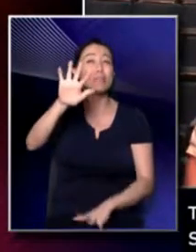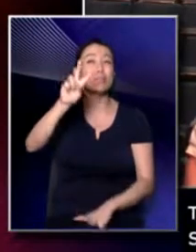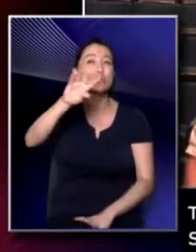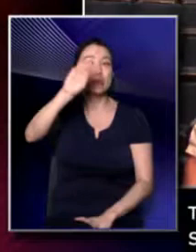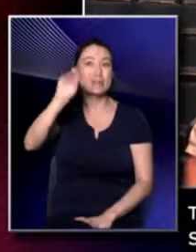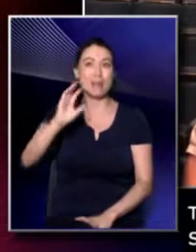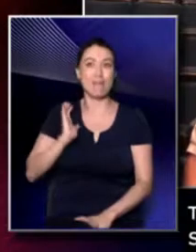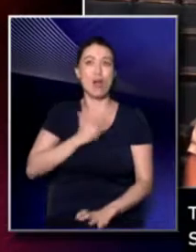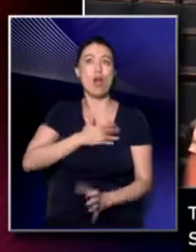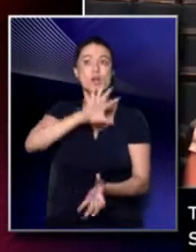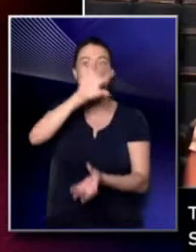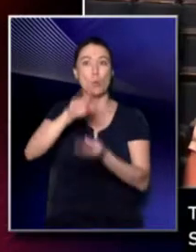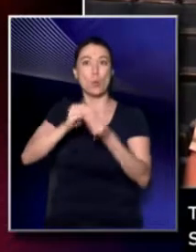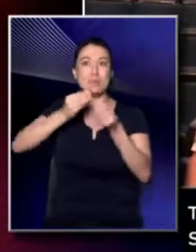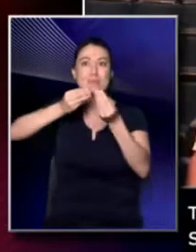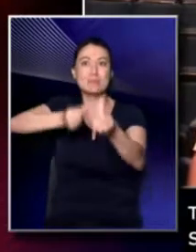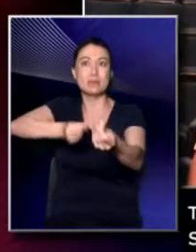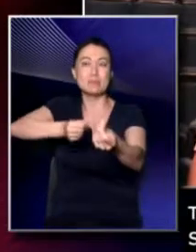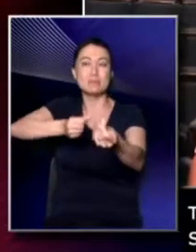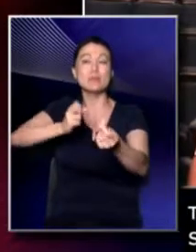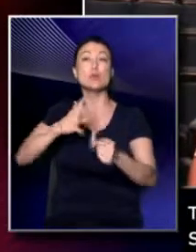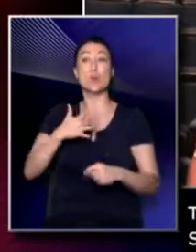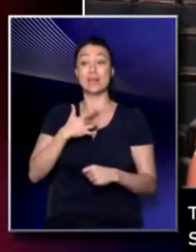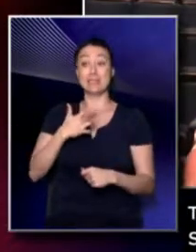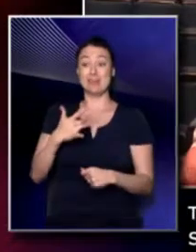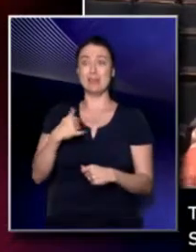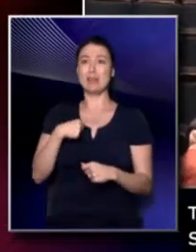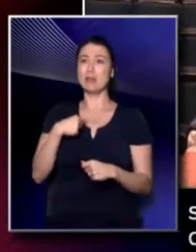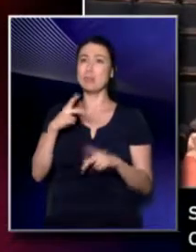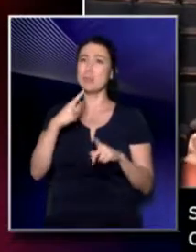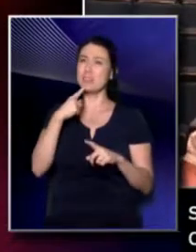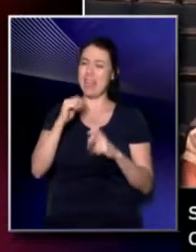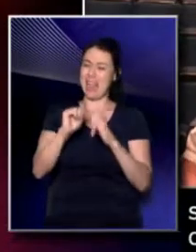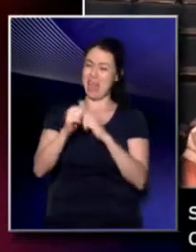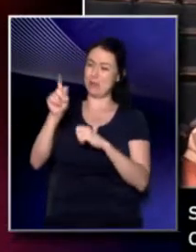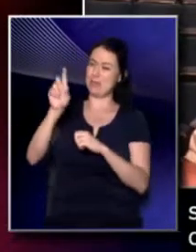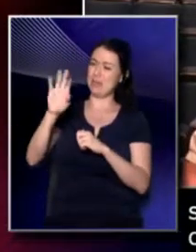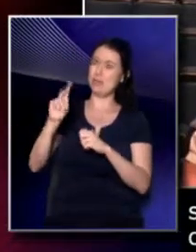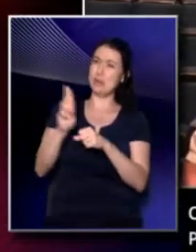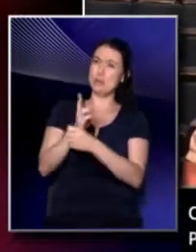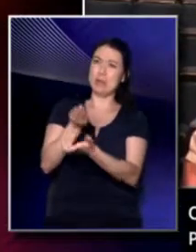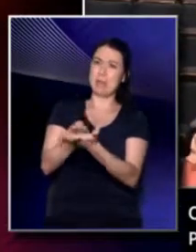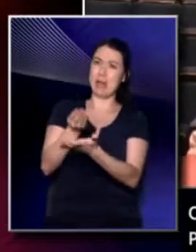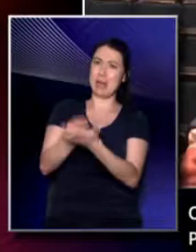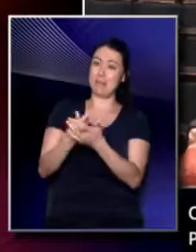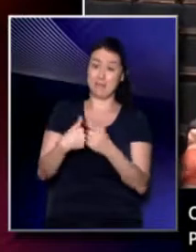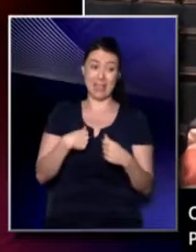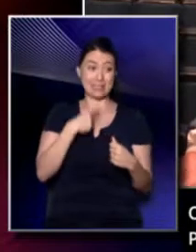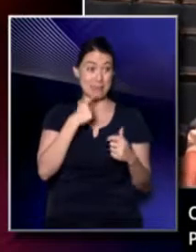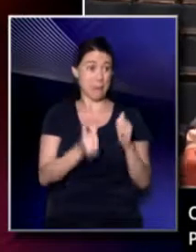of our total expenditures. So typically when people say, well, how does ASDB use their dollars? I say the majority of it's used in